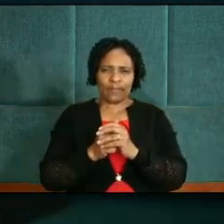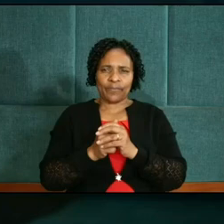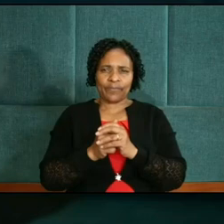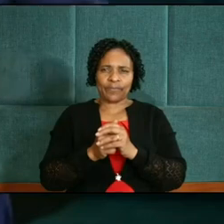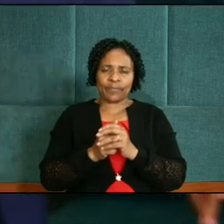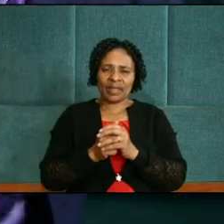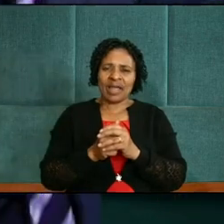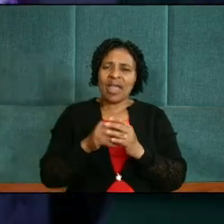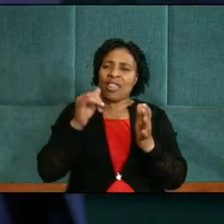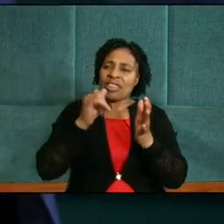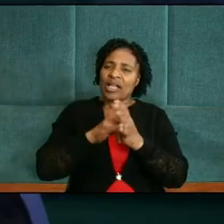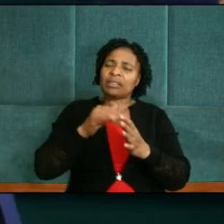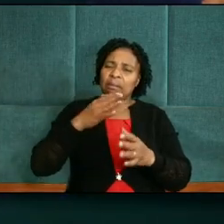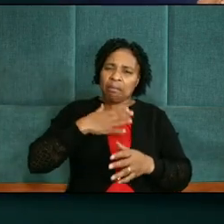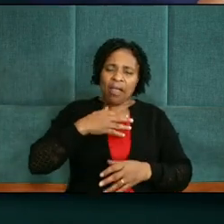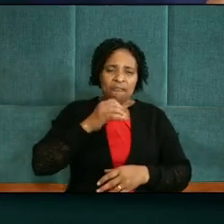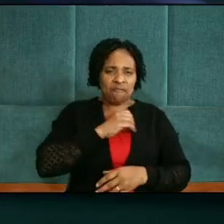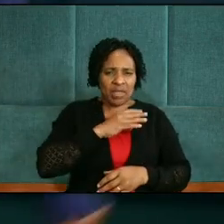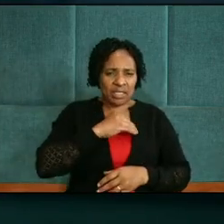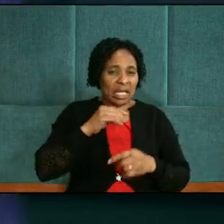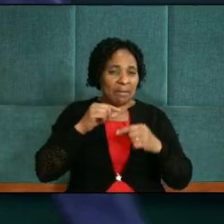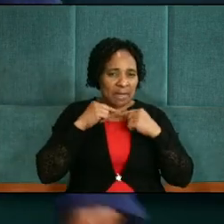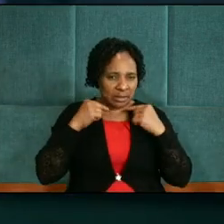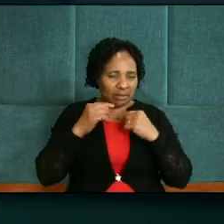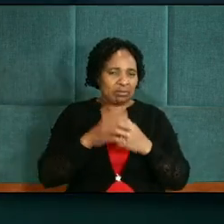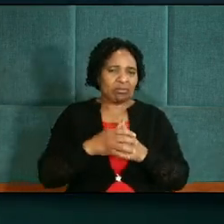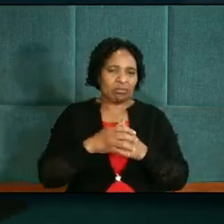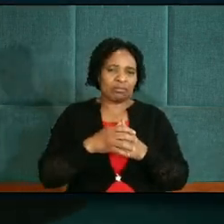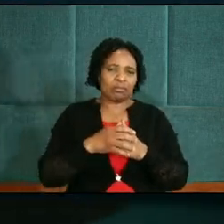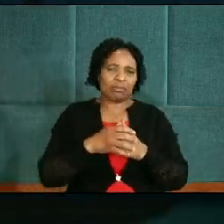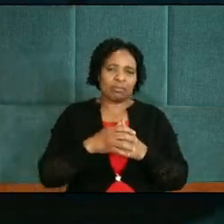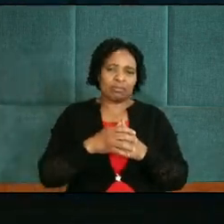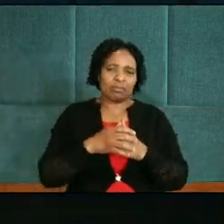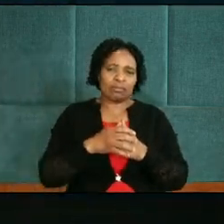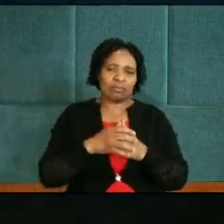And that is my fear as a pastor.